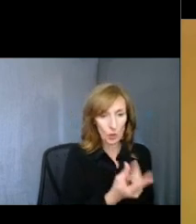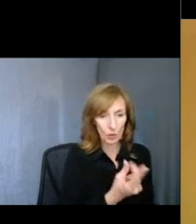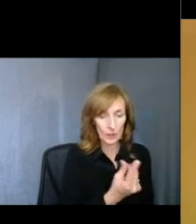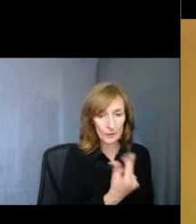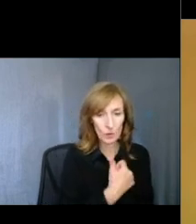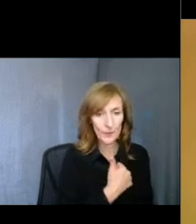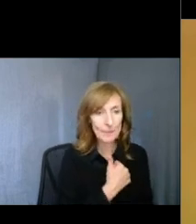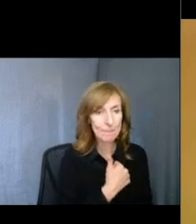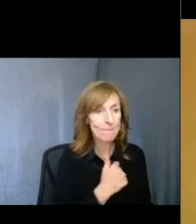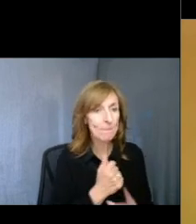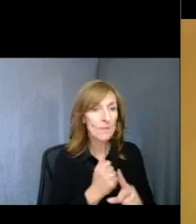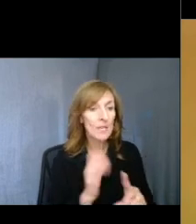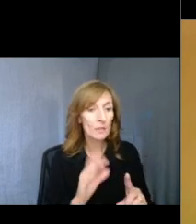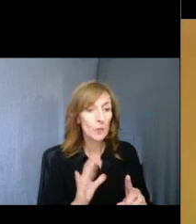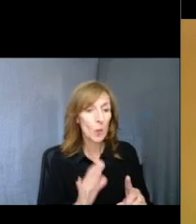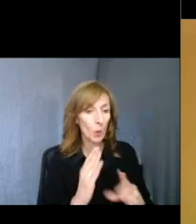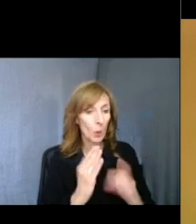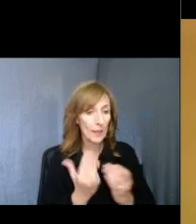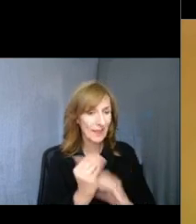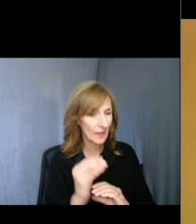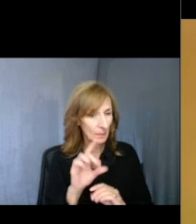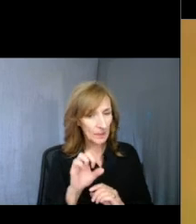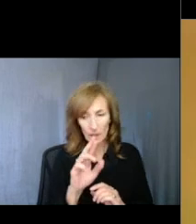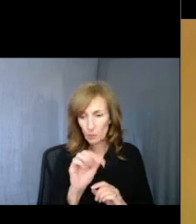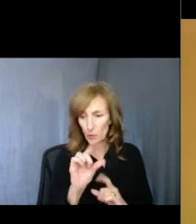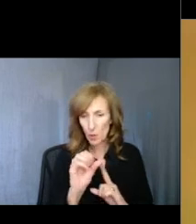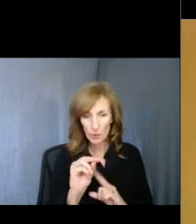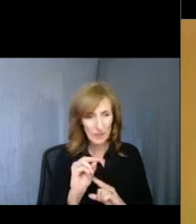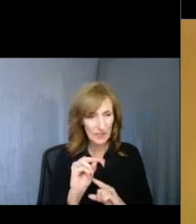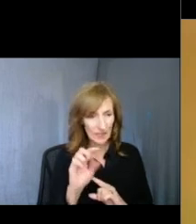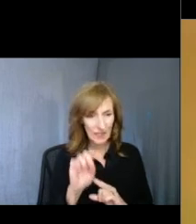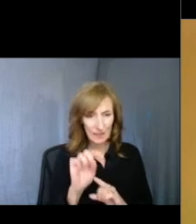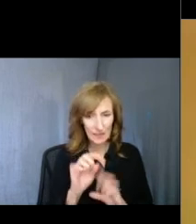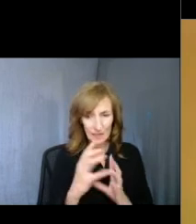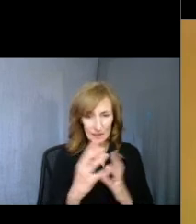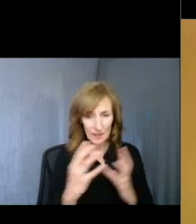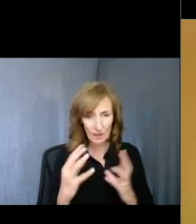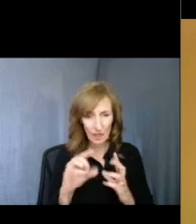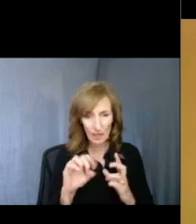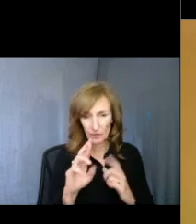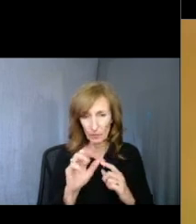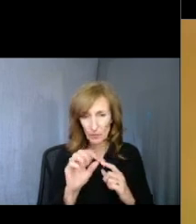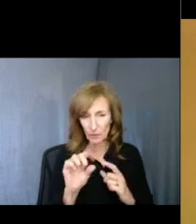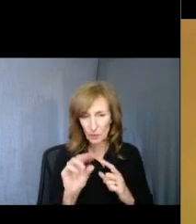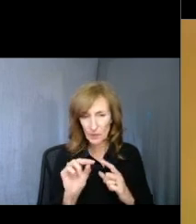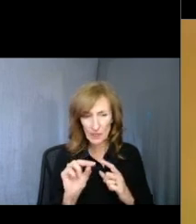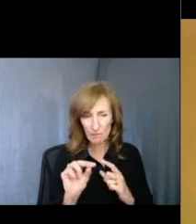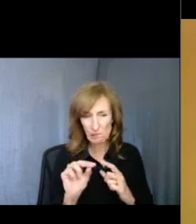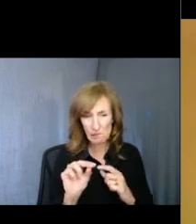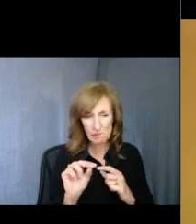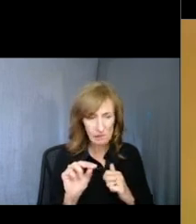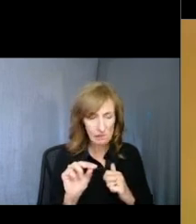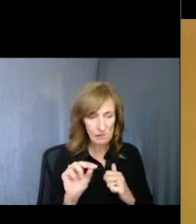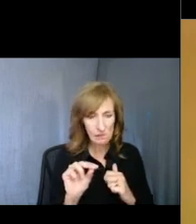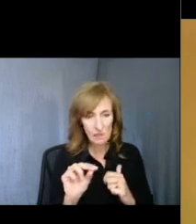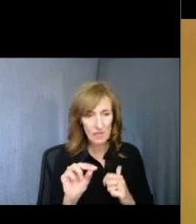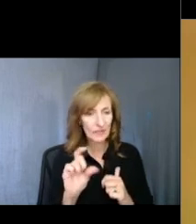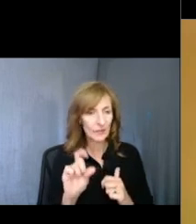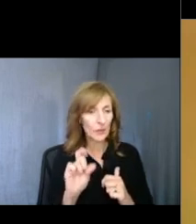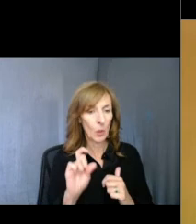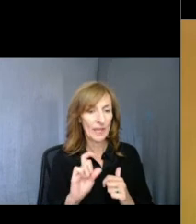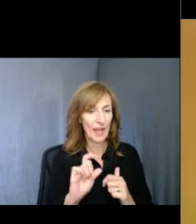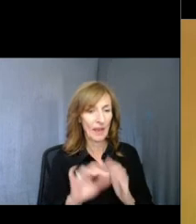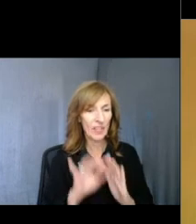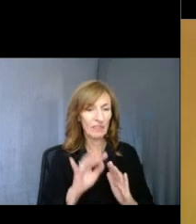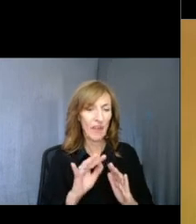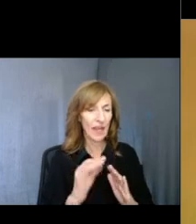you're limiting protein in an animal that needs a lot of protein, and it comes down to trying to find a new sweet spot